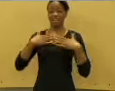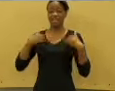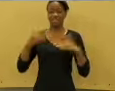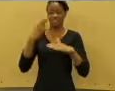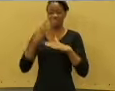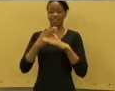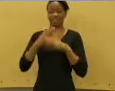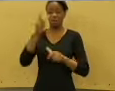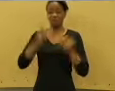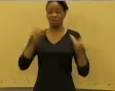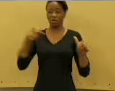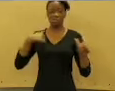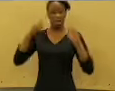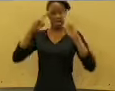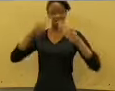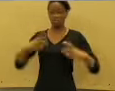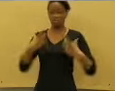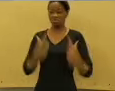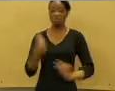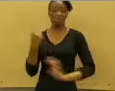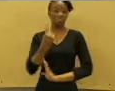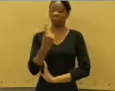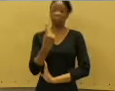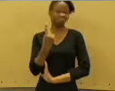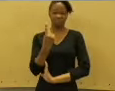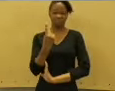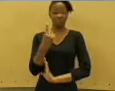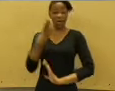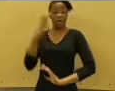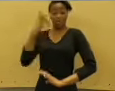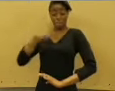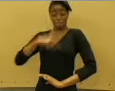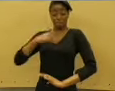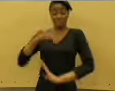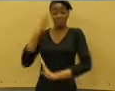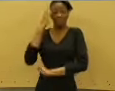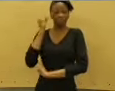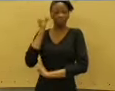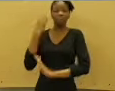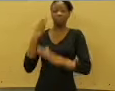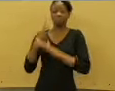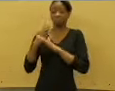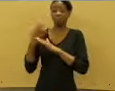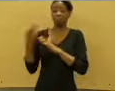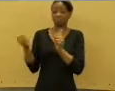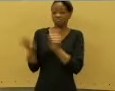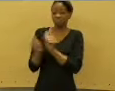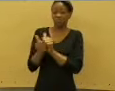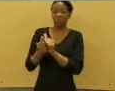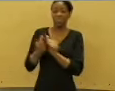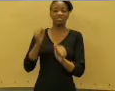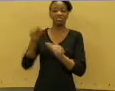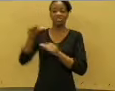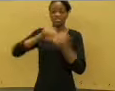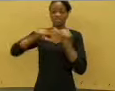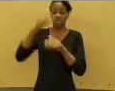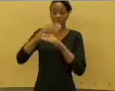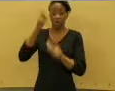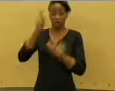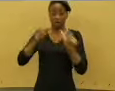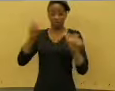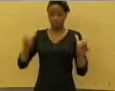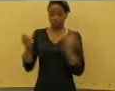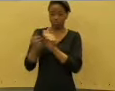that I've done on my own. But from personal experience, you would find that, and working with social workers, so secondary information, you'd find